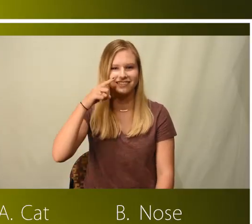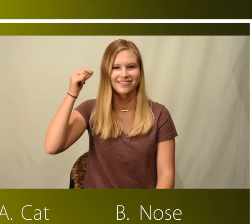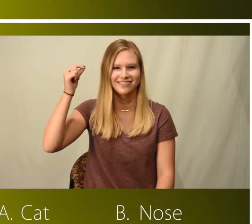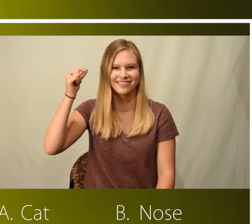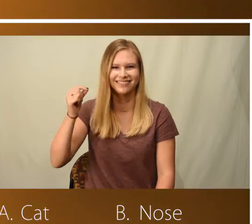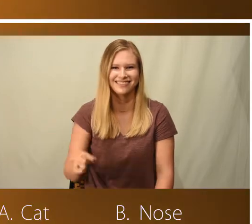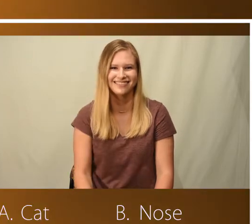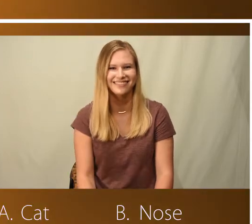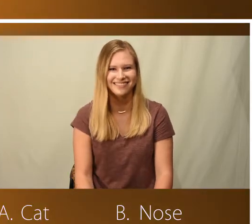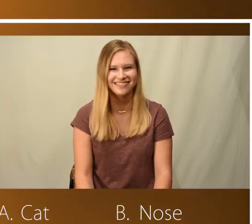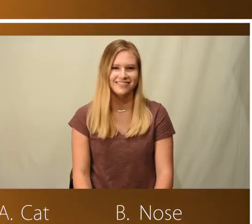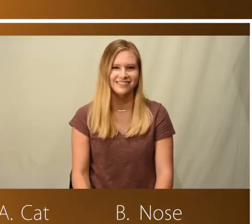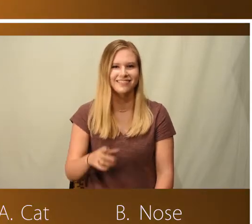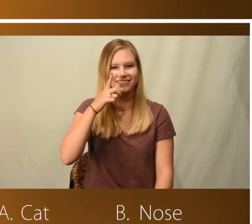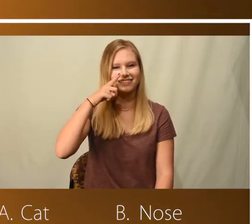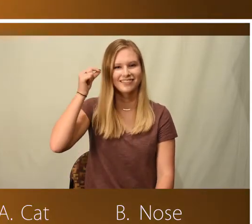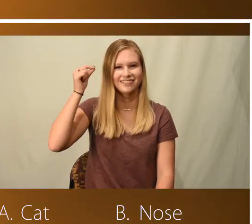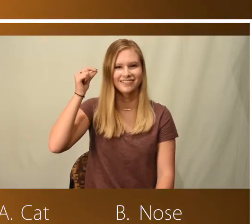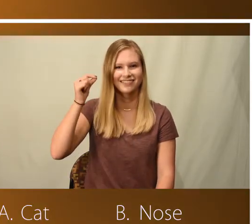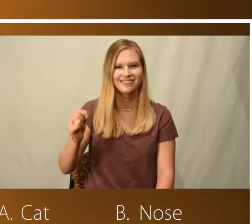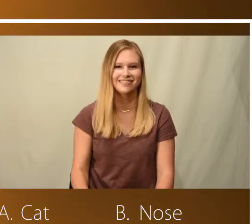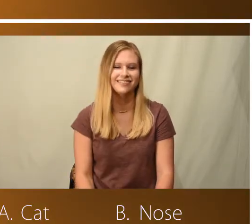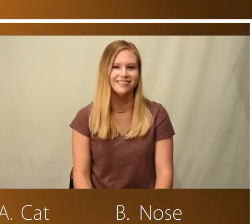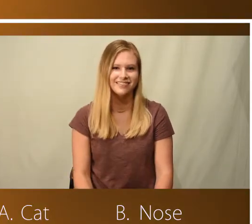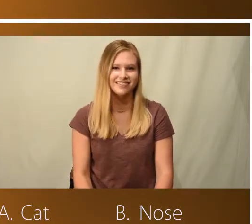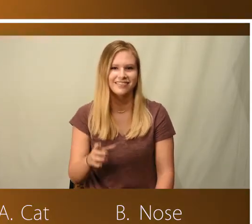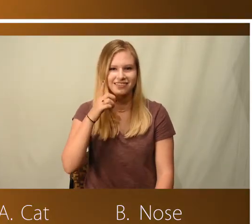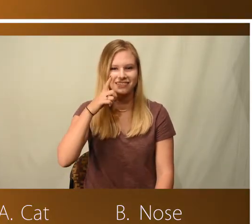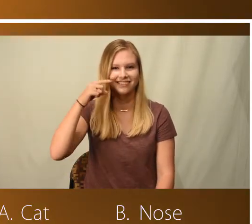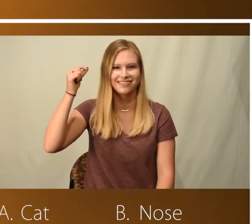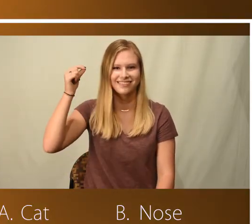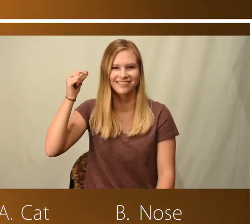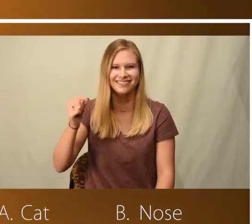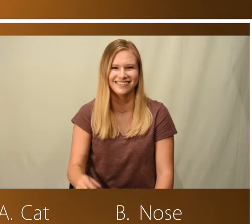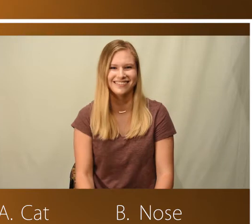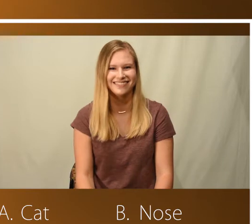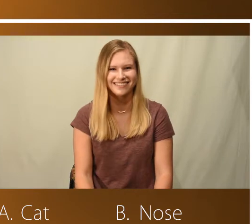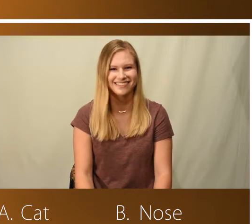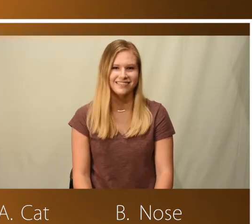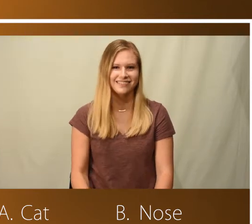So it's like that movie. A, cat. B, nose. C, surprise. D, smile.